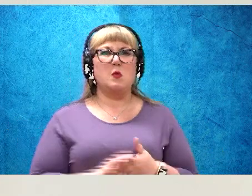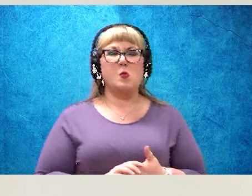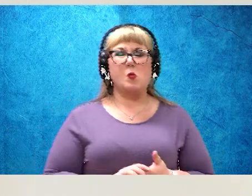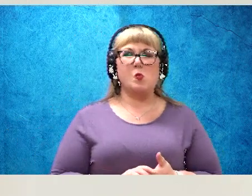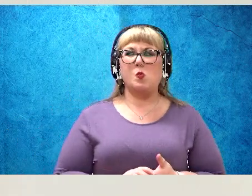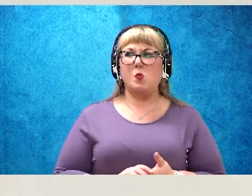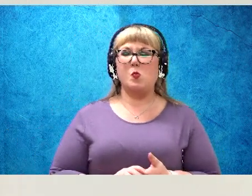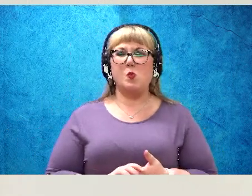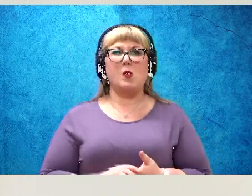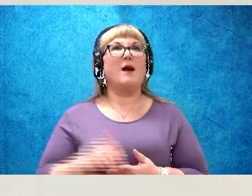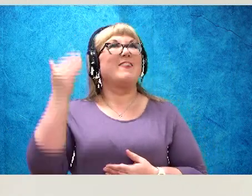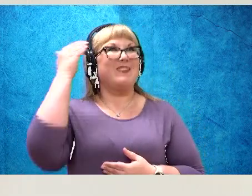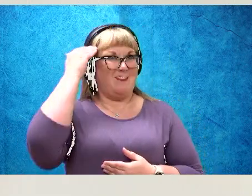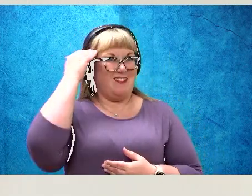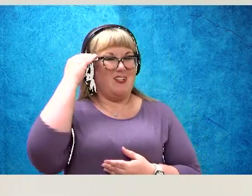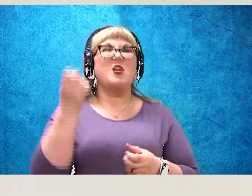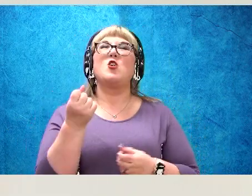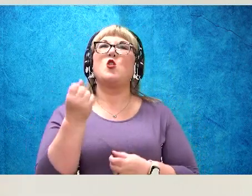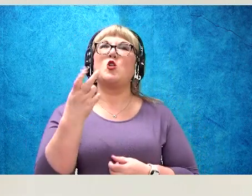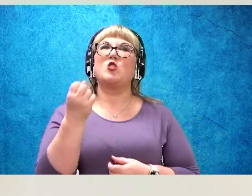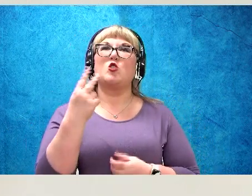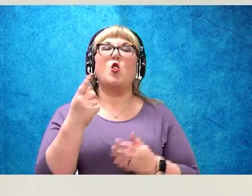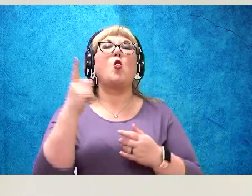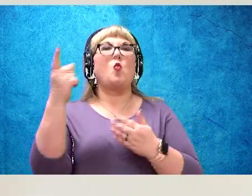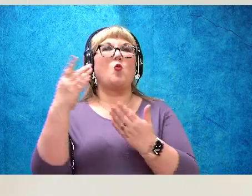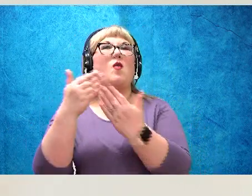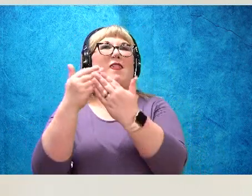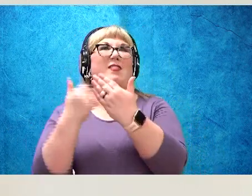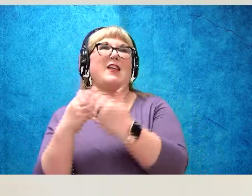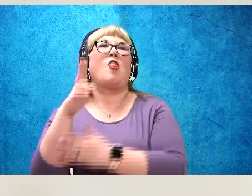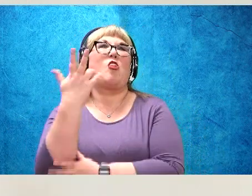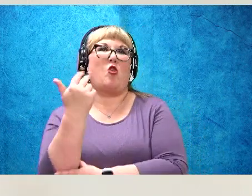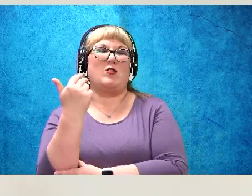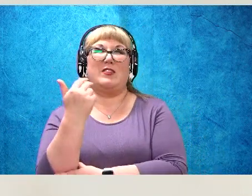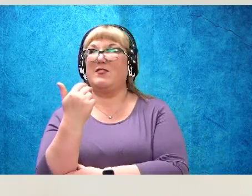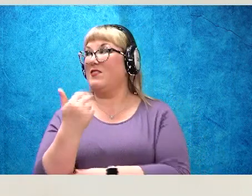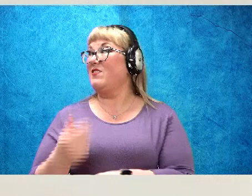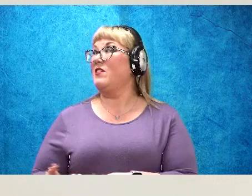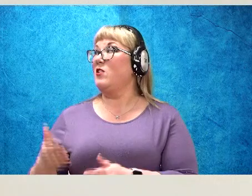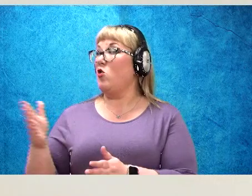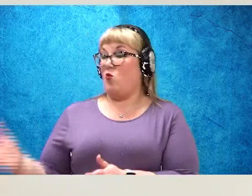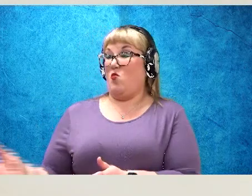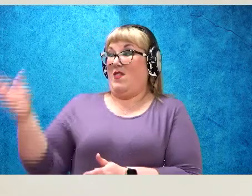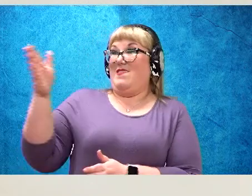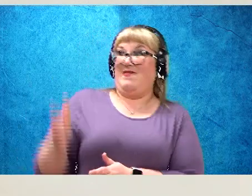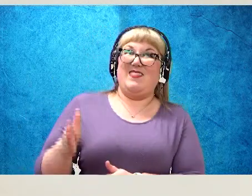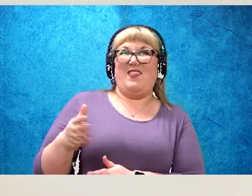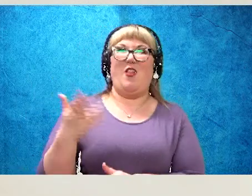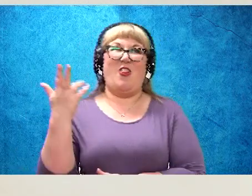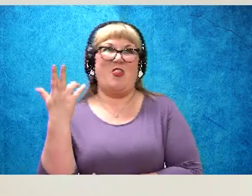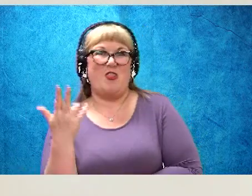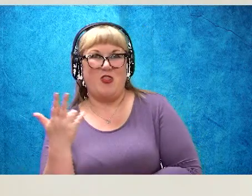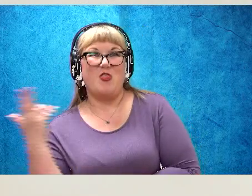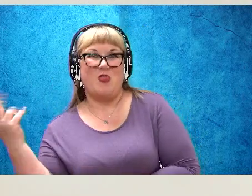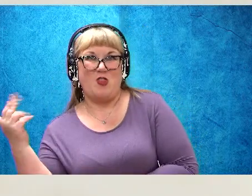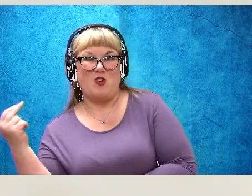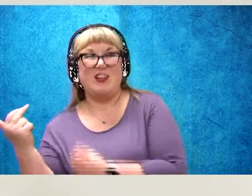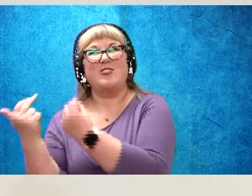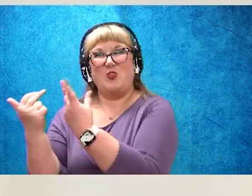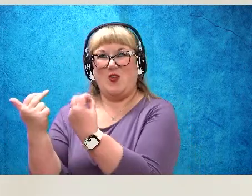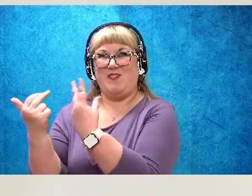That's right. We know that 12 is 1 less than 13, so we're going to put it right before number